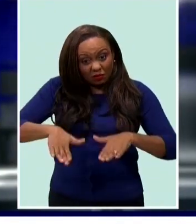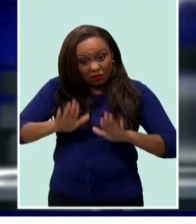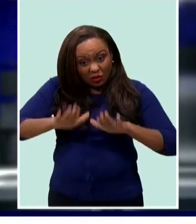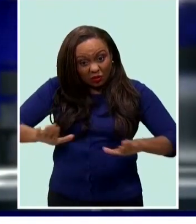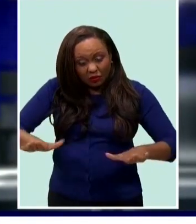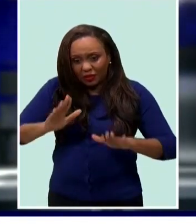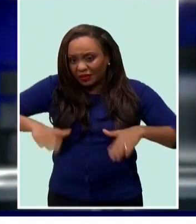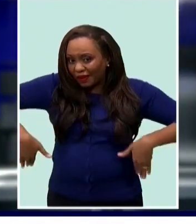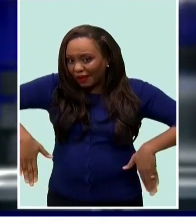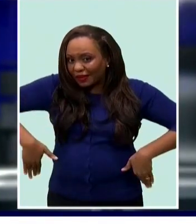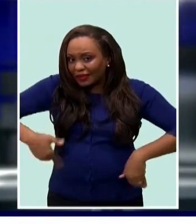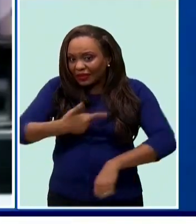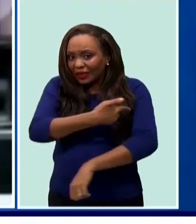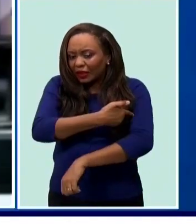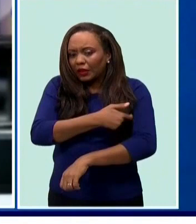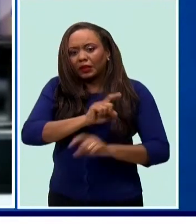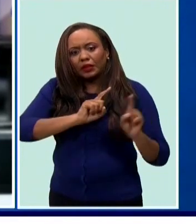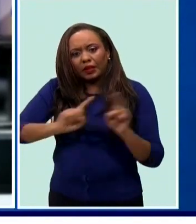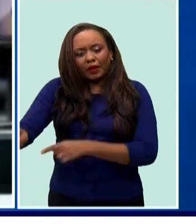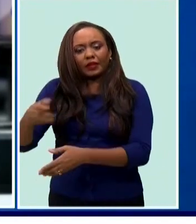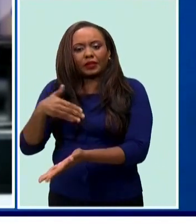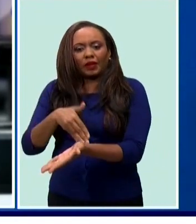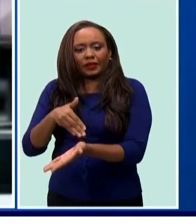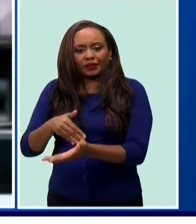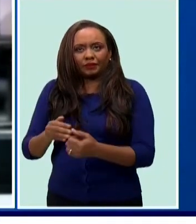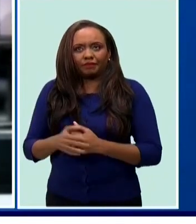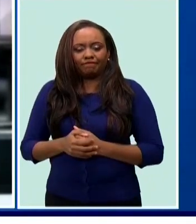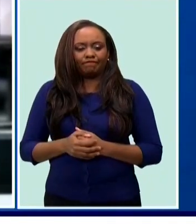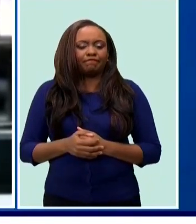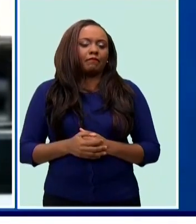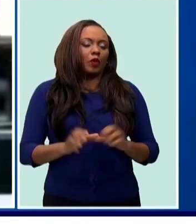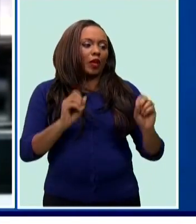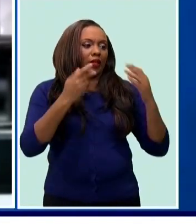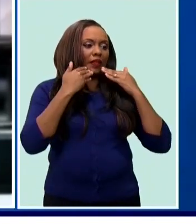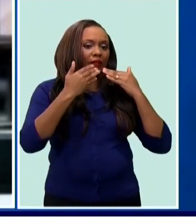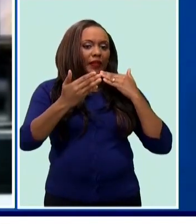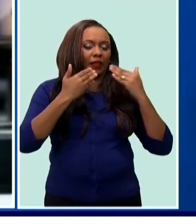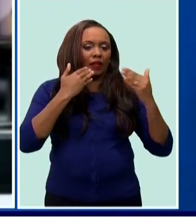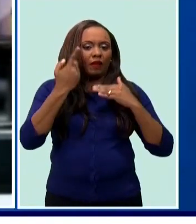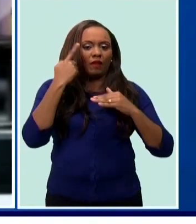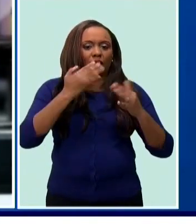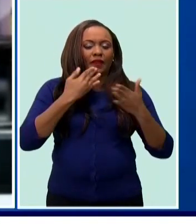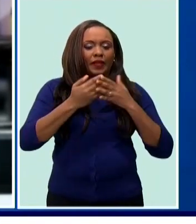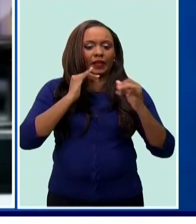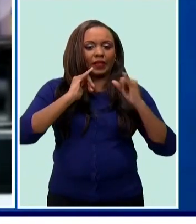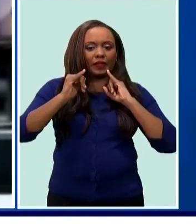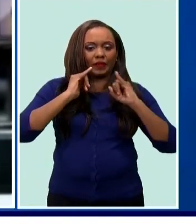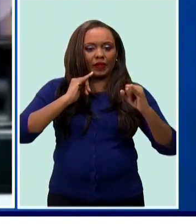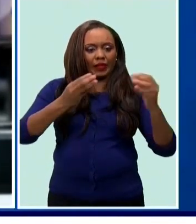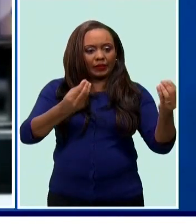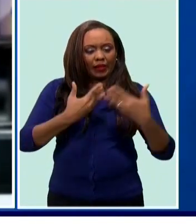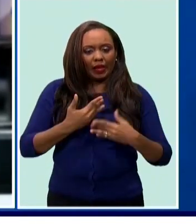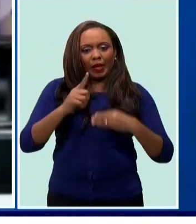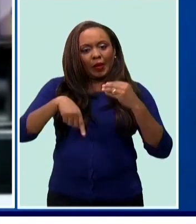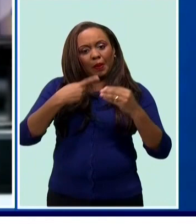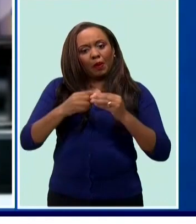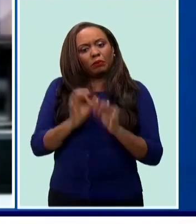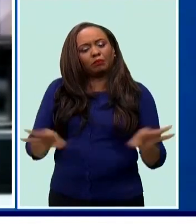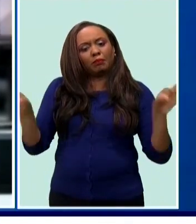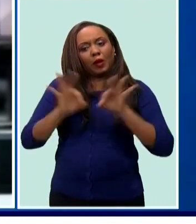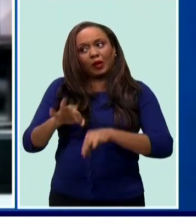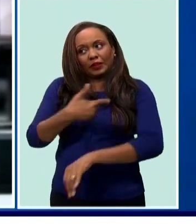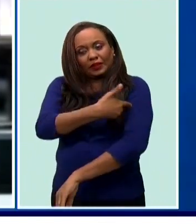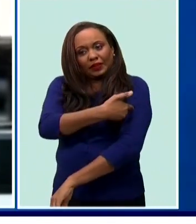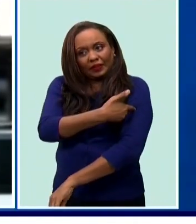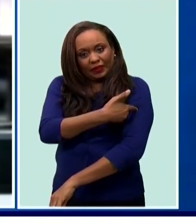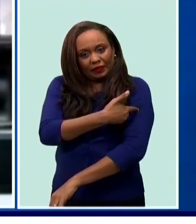to get their vaccinations. It's back to you, Lisa. Thank you so much, Shane, for that comprehensive report and telling us about the importance of getting